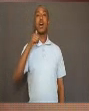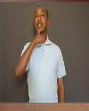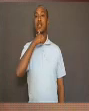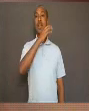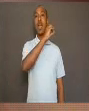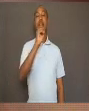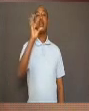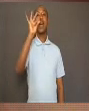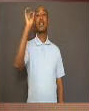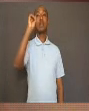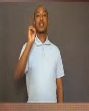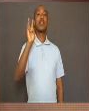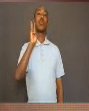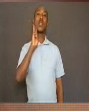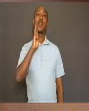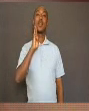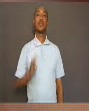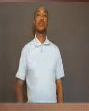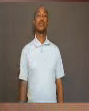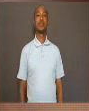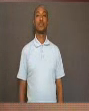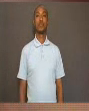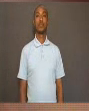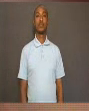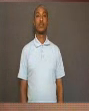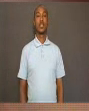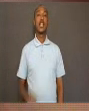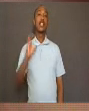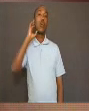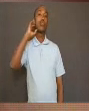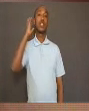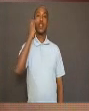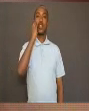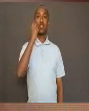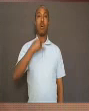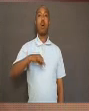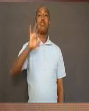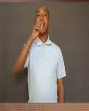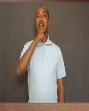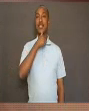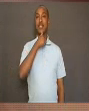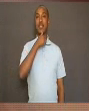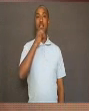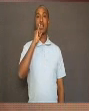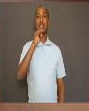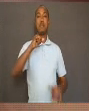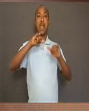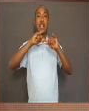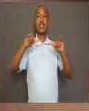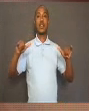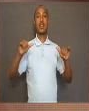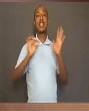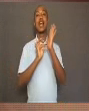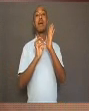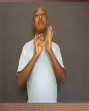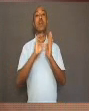and 90% water. The concentration of an acid is the measure of the